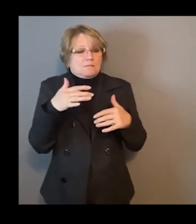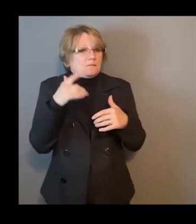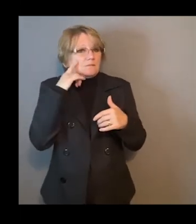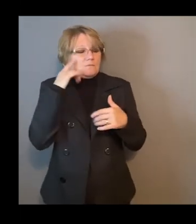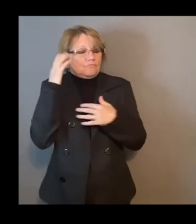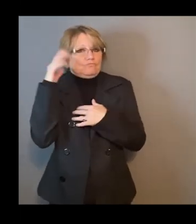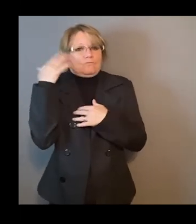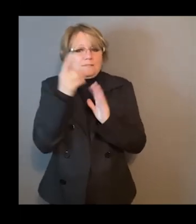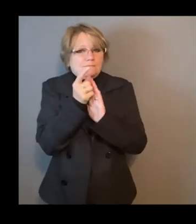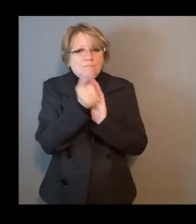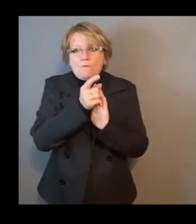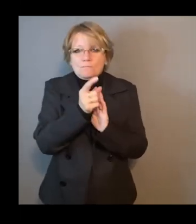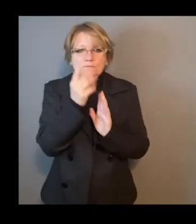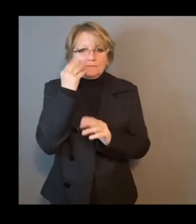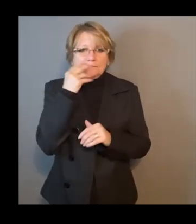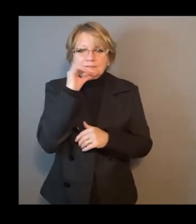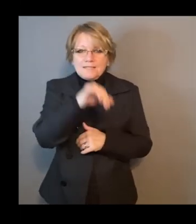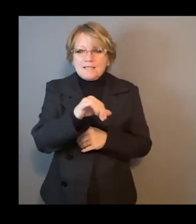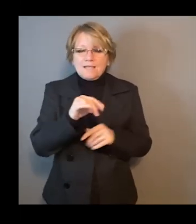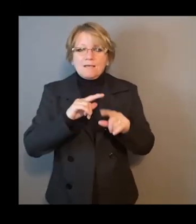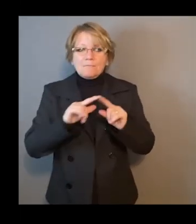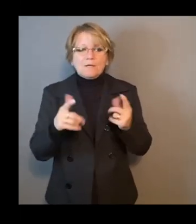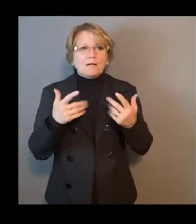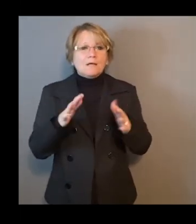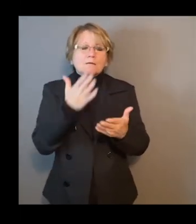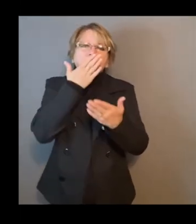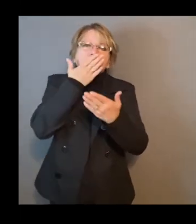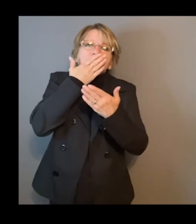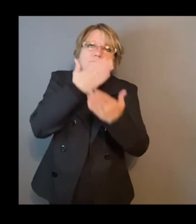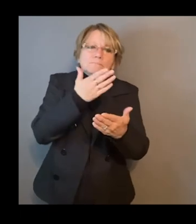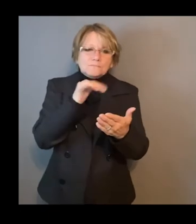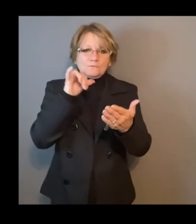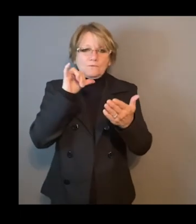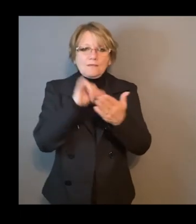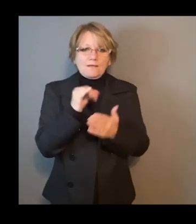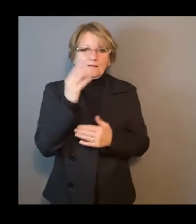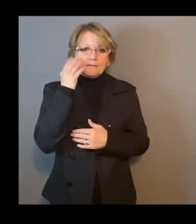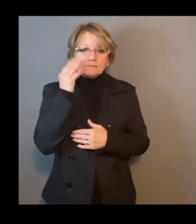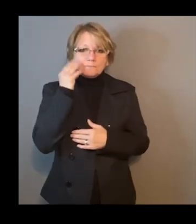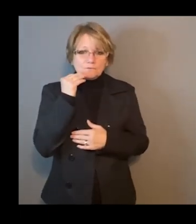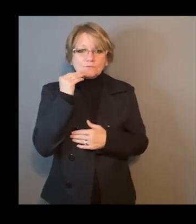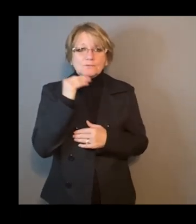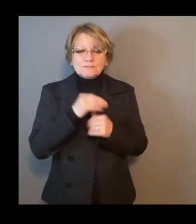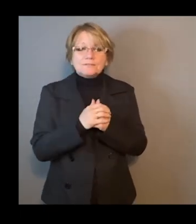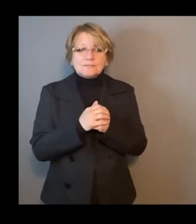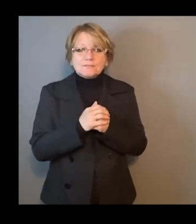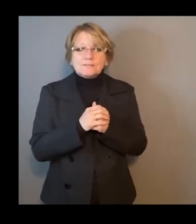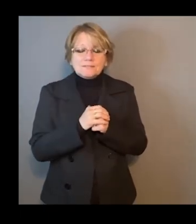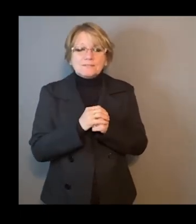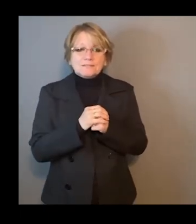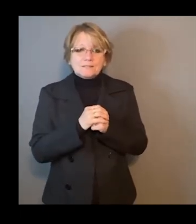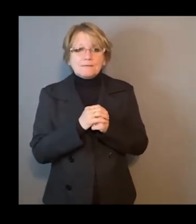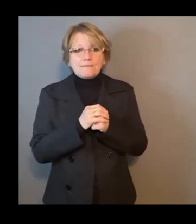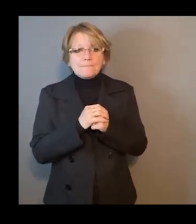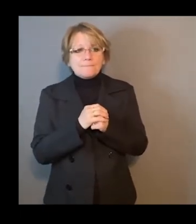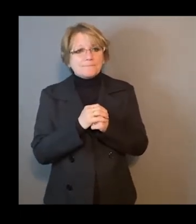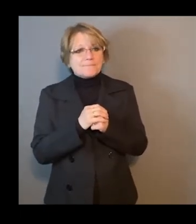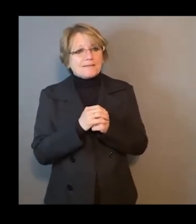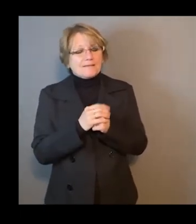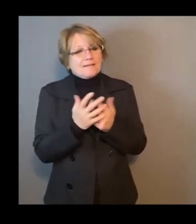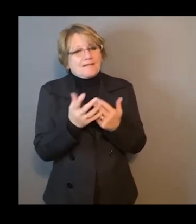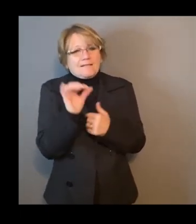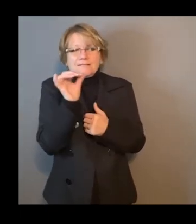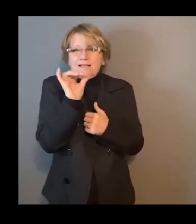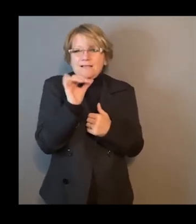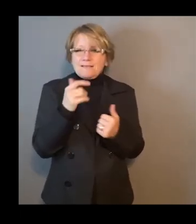most craziest moments of my life. But, like, I am so thankful that happened. You know what I mean? Like, I'm so – and, like, the fact that, like,